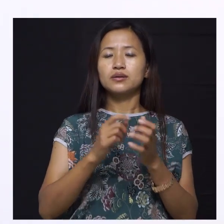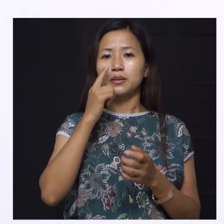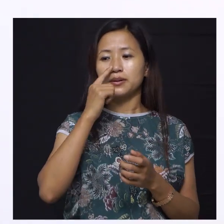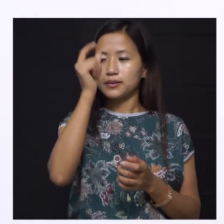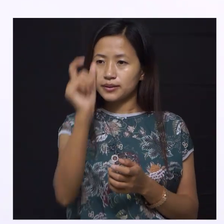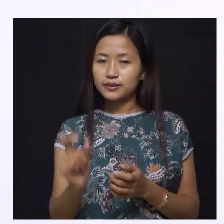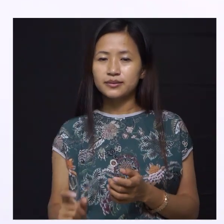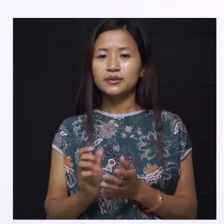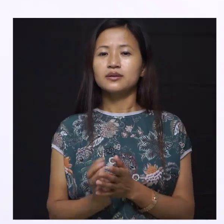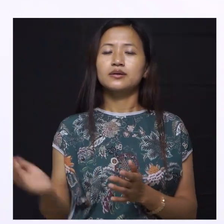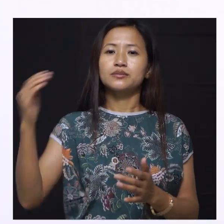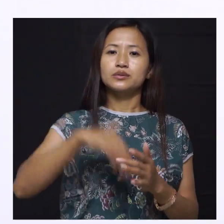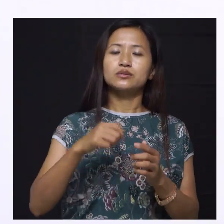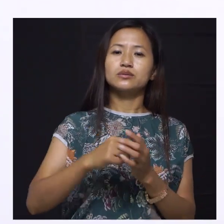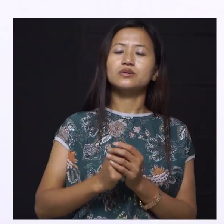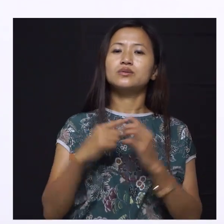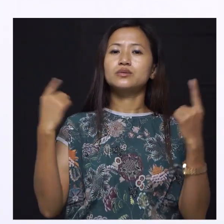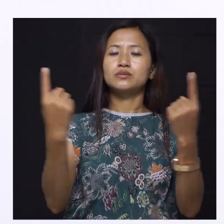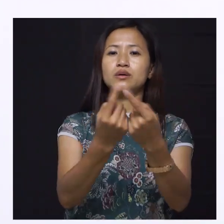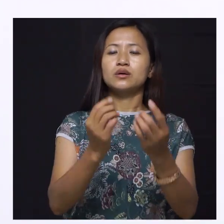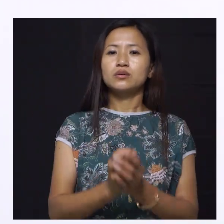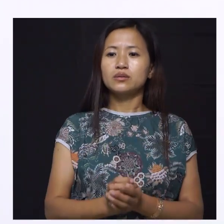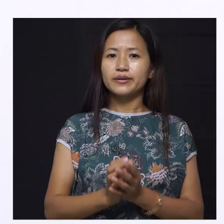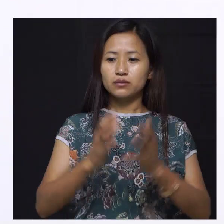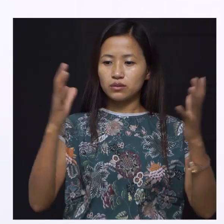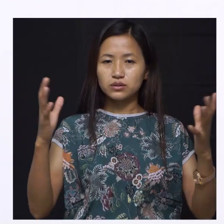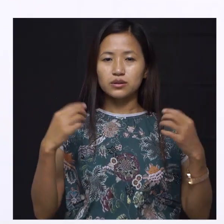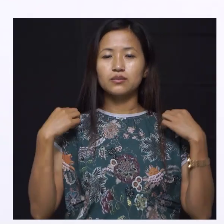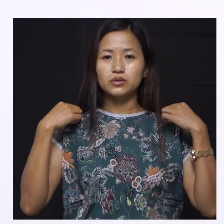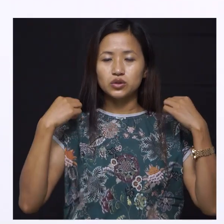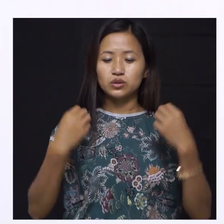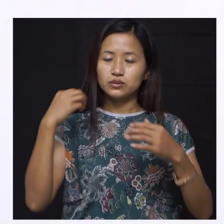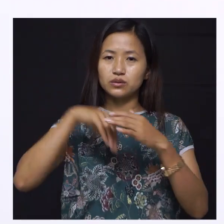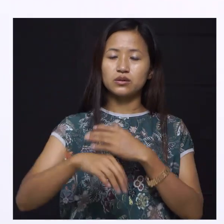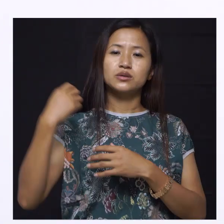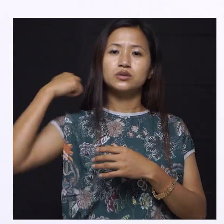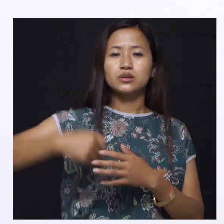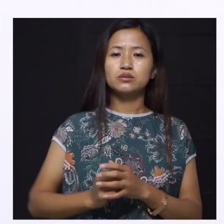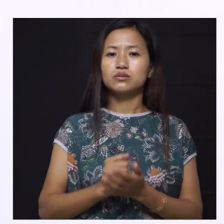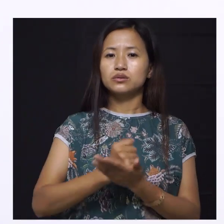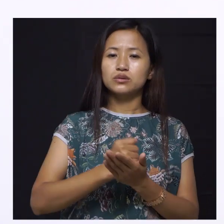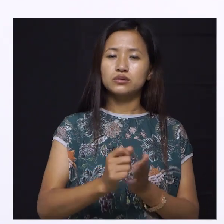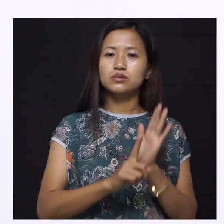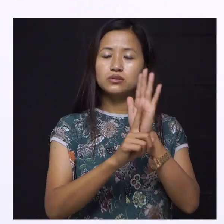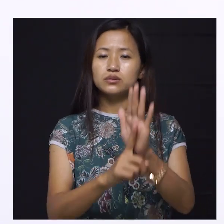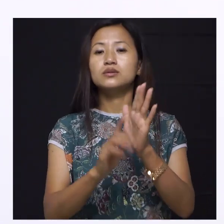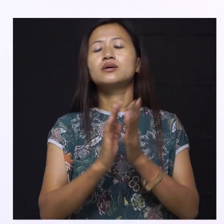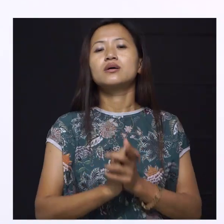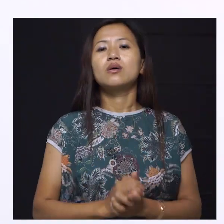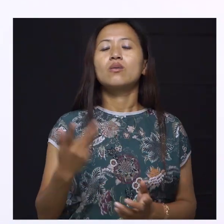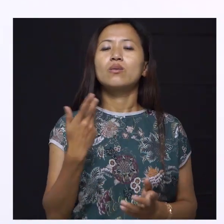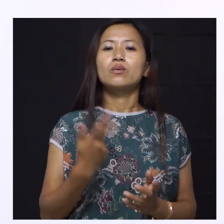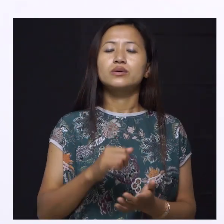into the room with a bundle of clothes under her shawl, okay, under her clothes. And then she was trying to show something. And what was